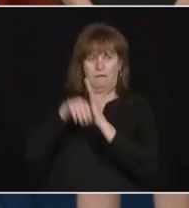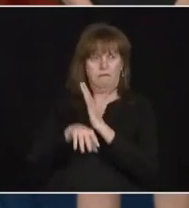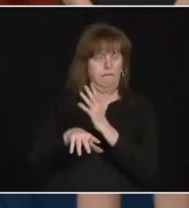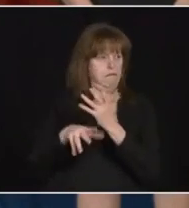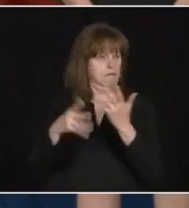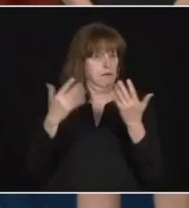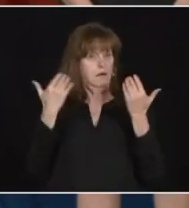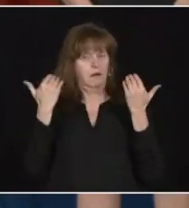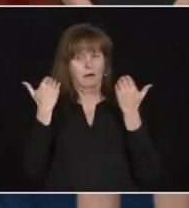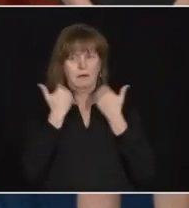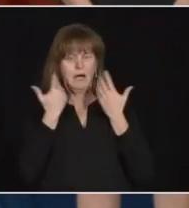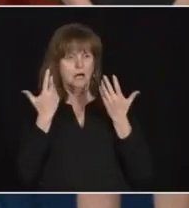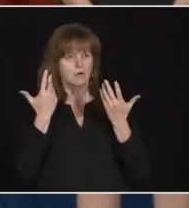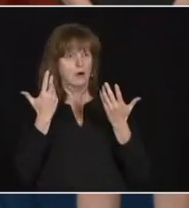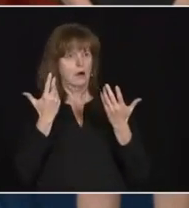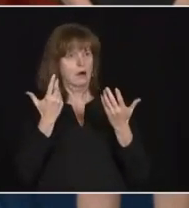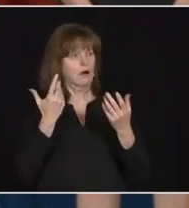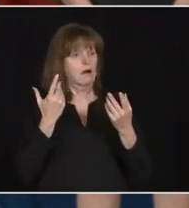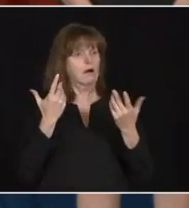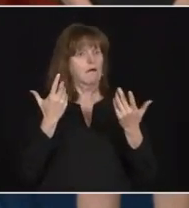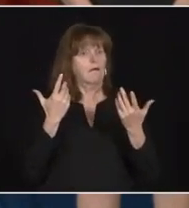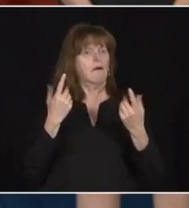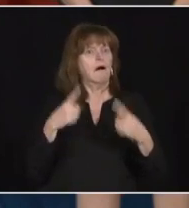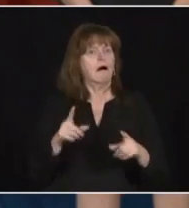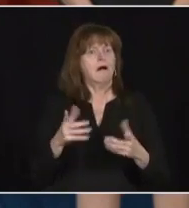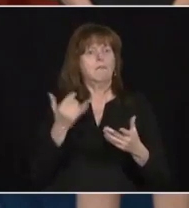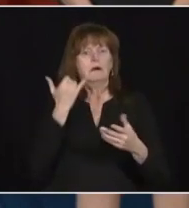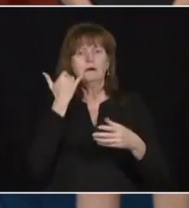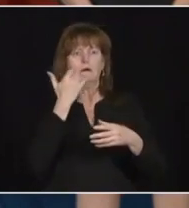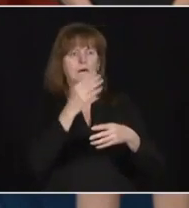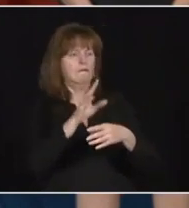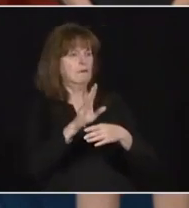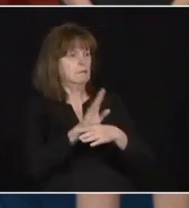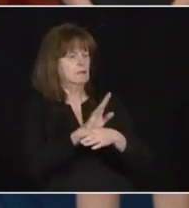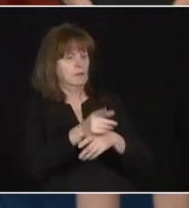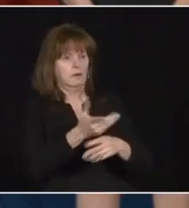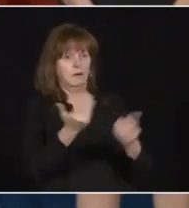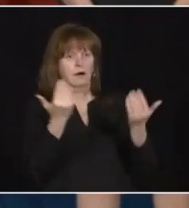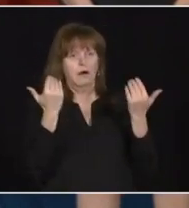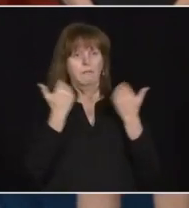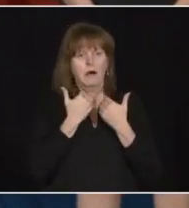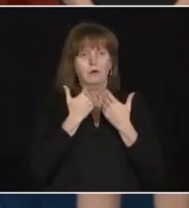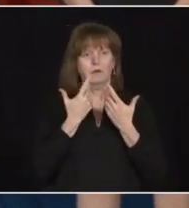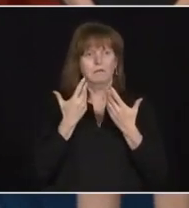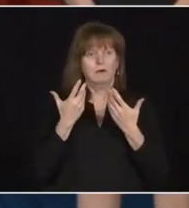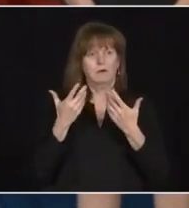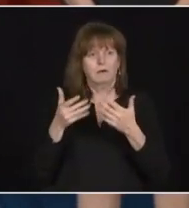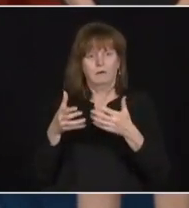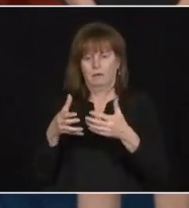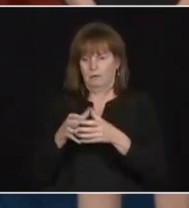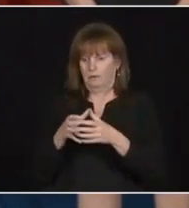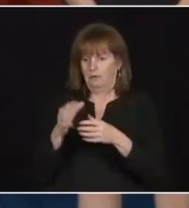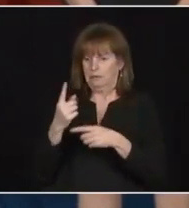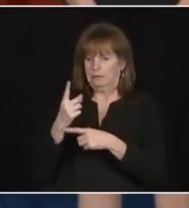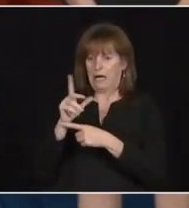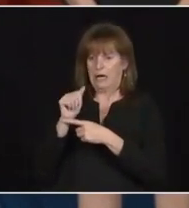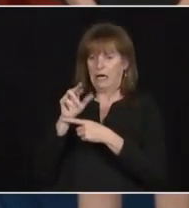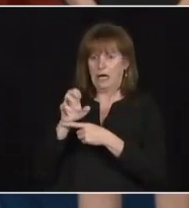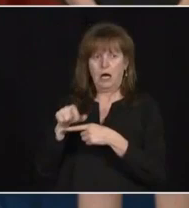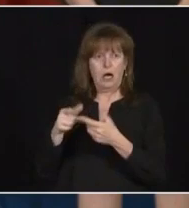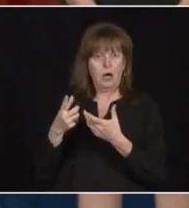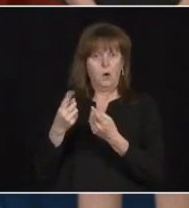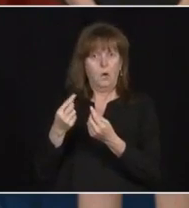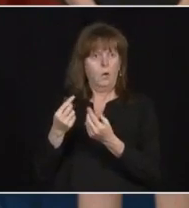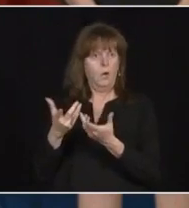you don't mind, I'll ask our minister that, but we did make sure that we had the parents